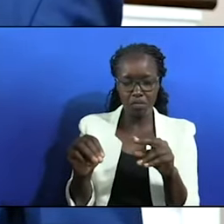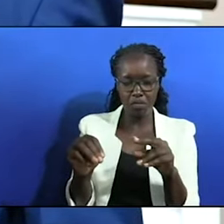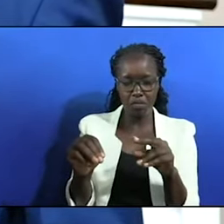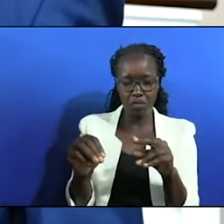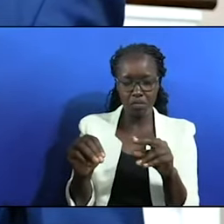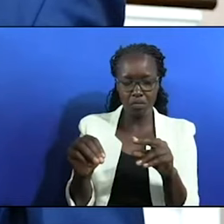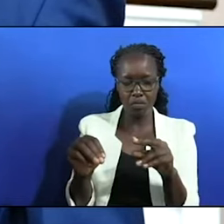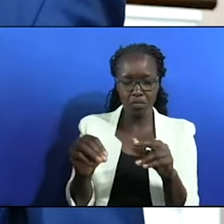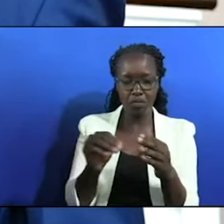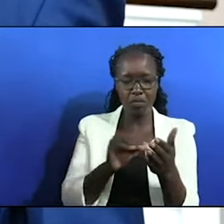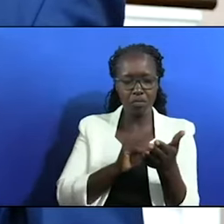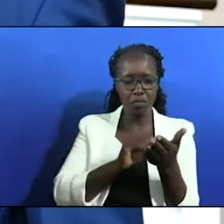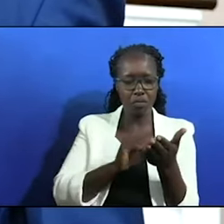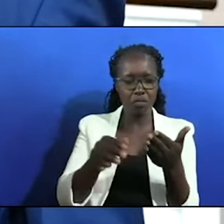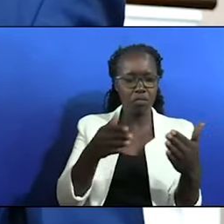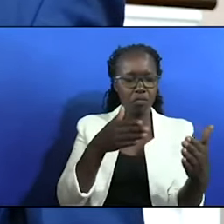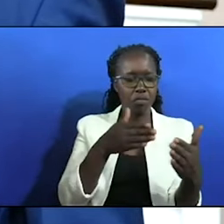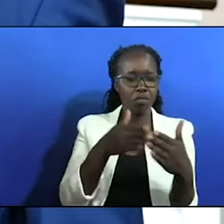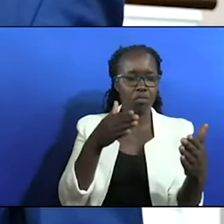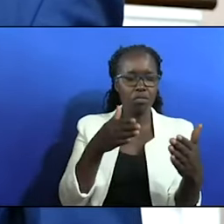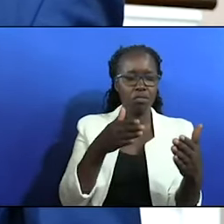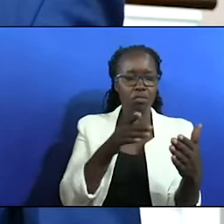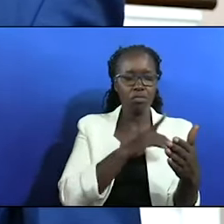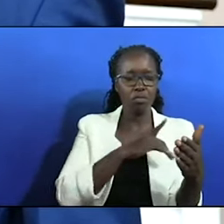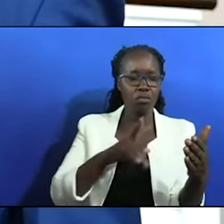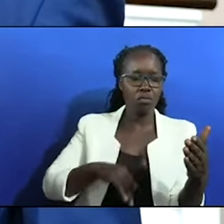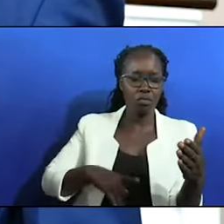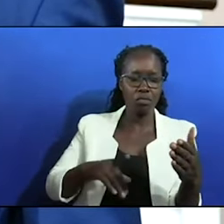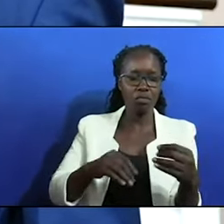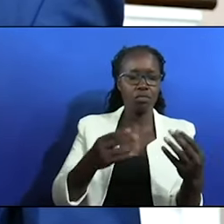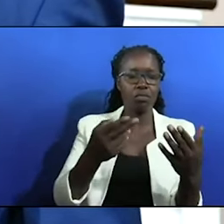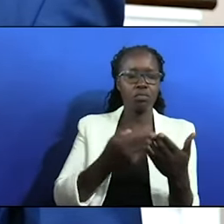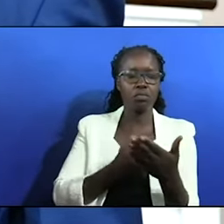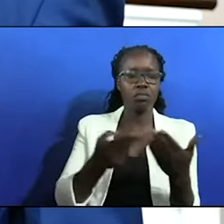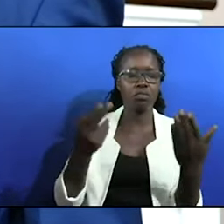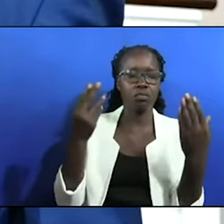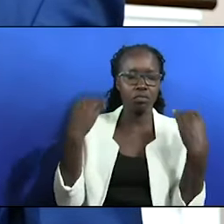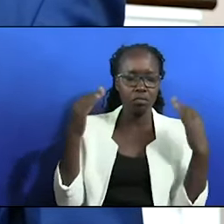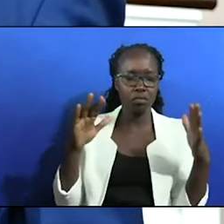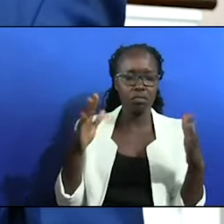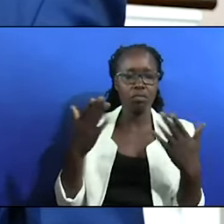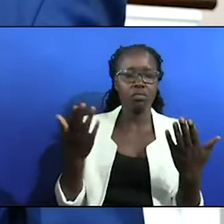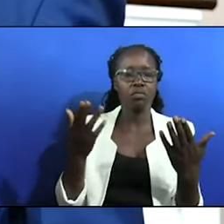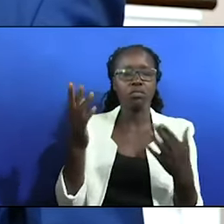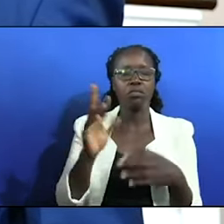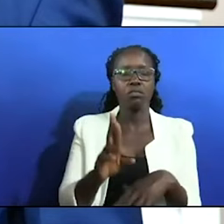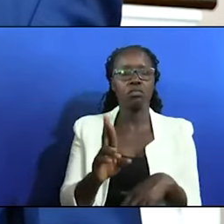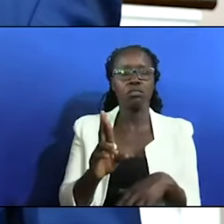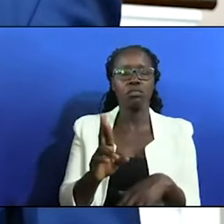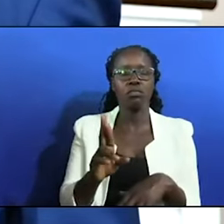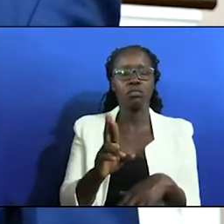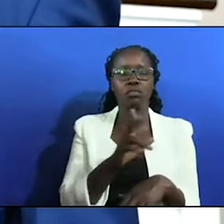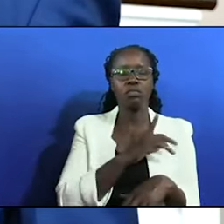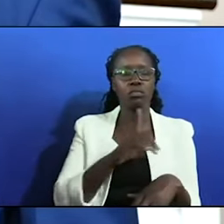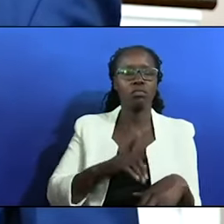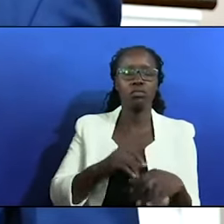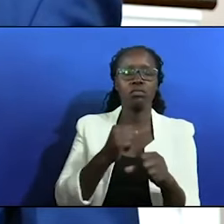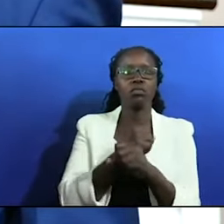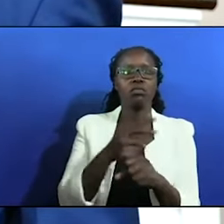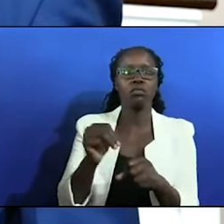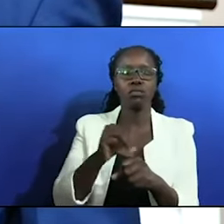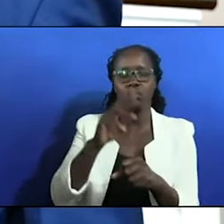every obstacle, and Lord, give them your holy angels, wherever they will be, Lord, to protect them